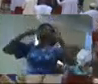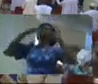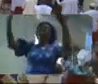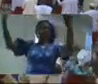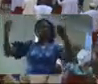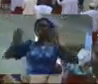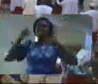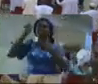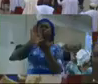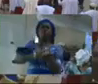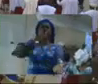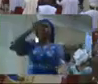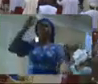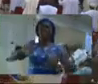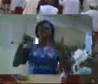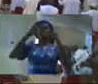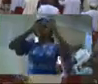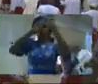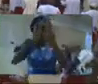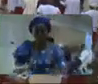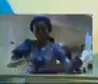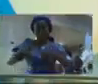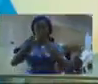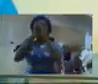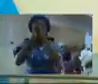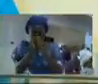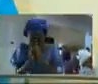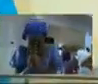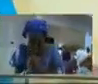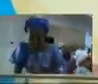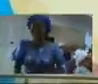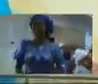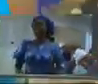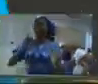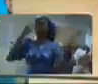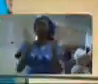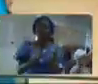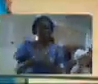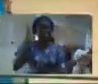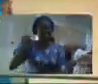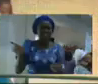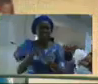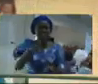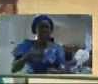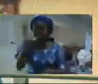glory, give him honor, give him adoration, praise him like you have never done